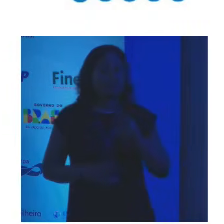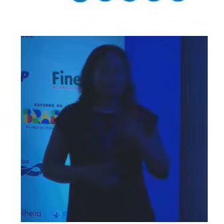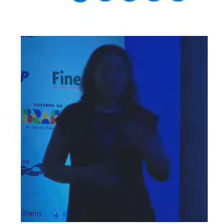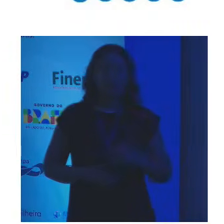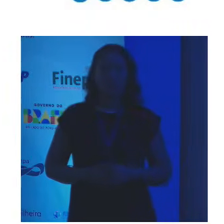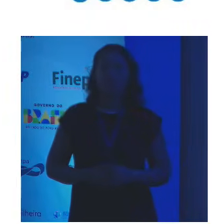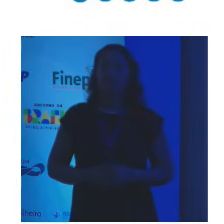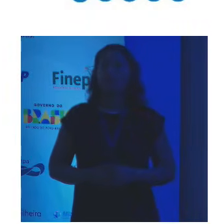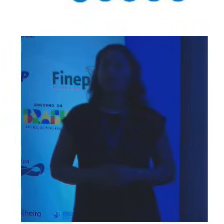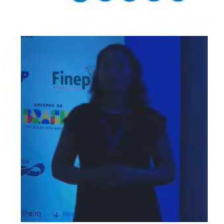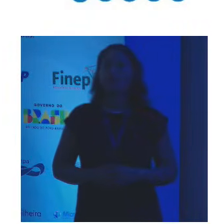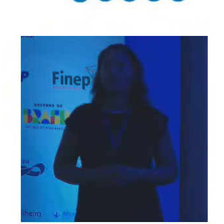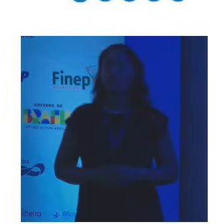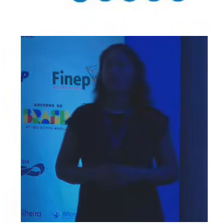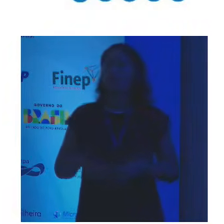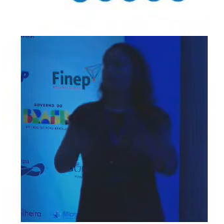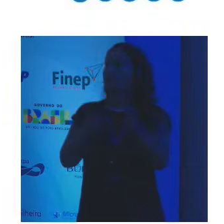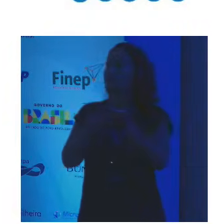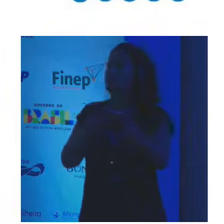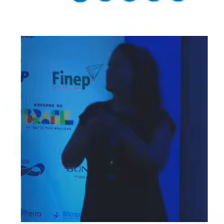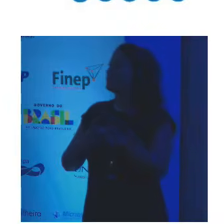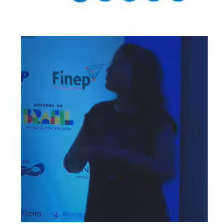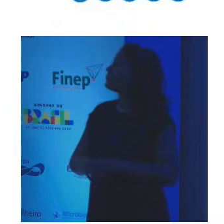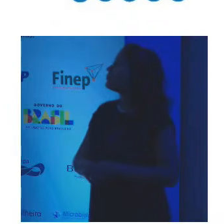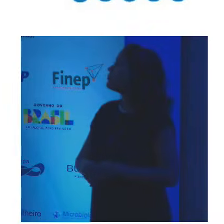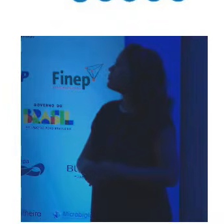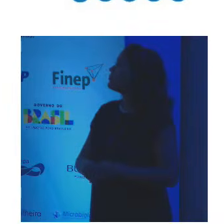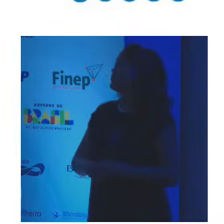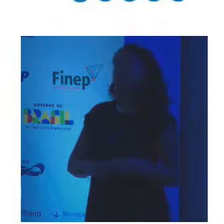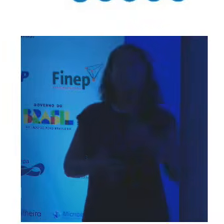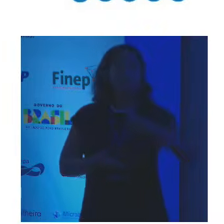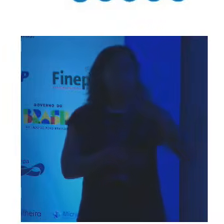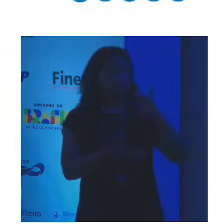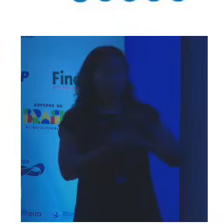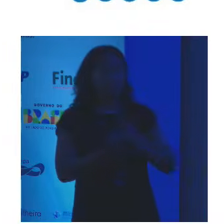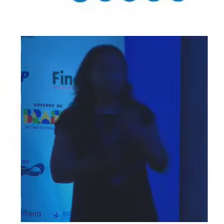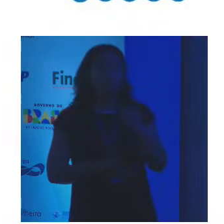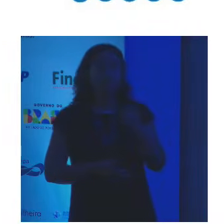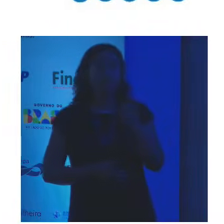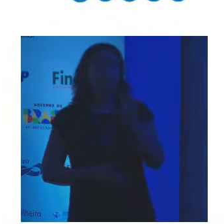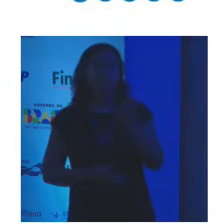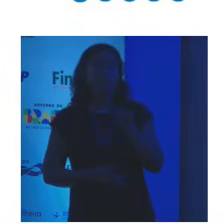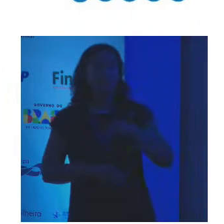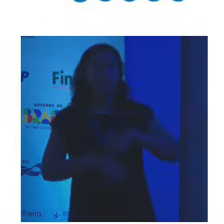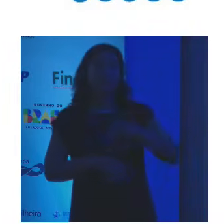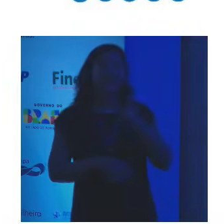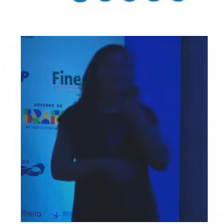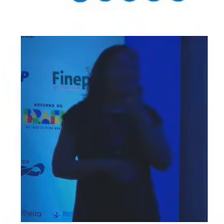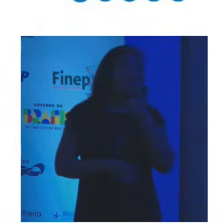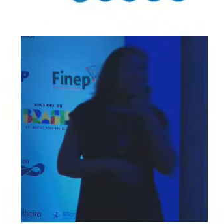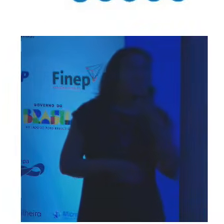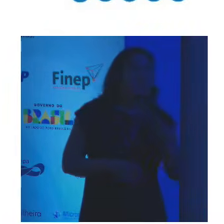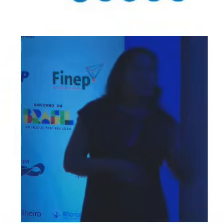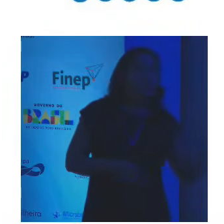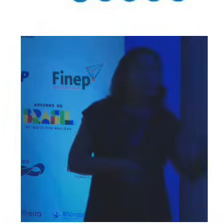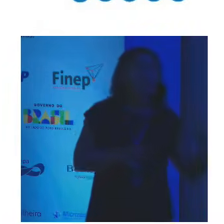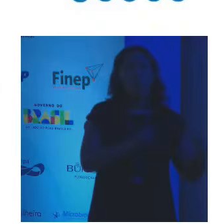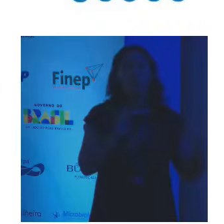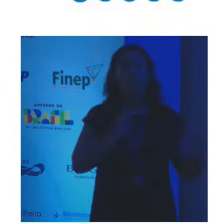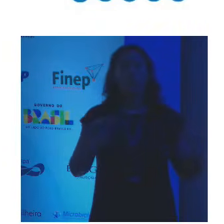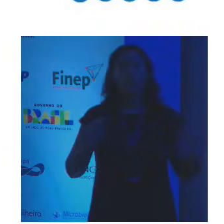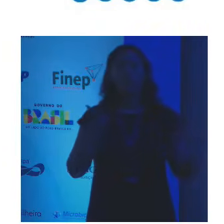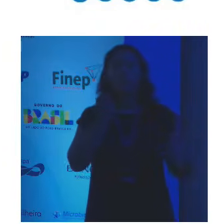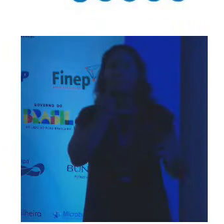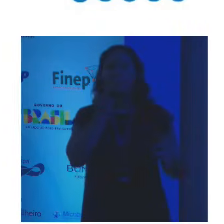is it true that in 2050 we will have more plastic than fish? Okay, then you will enter into this